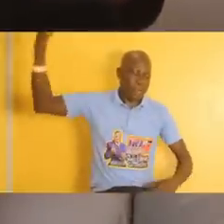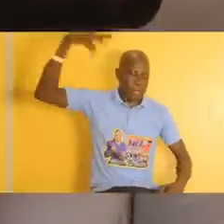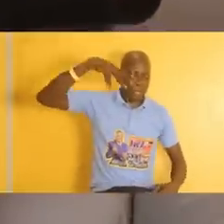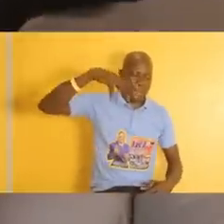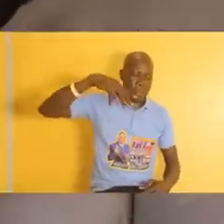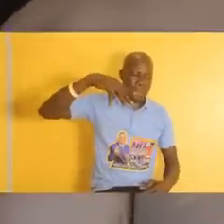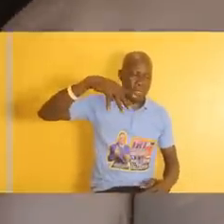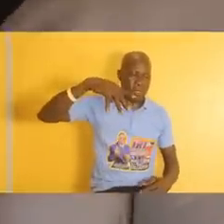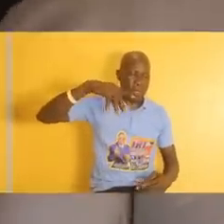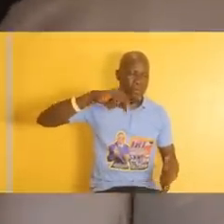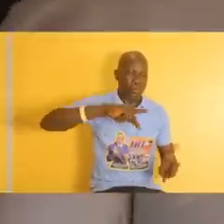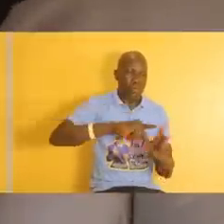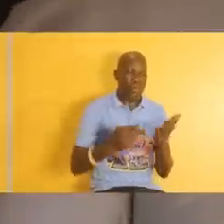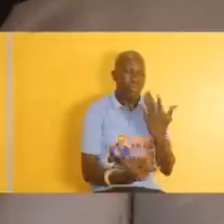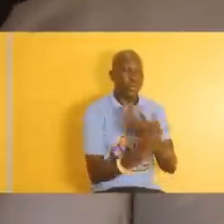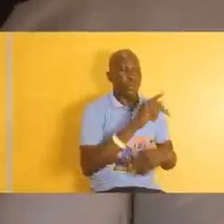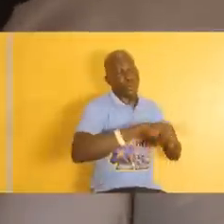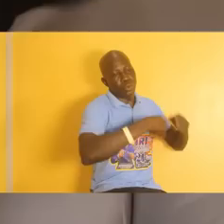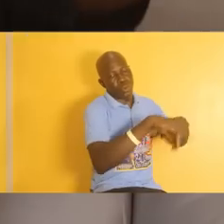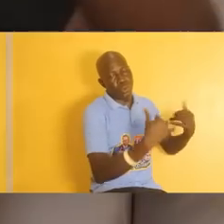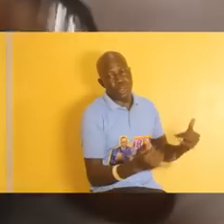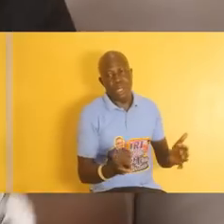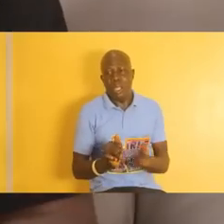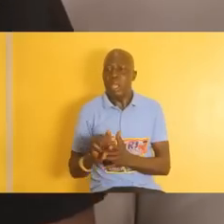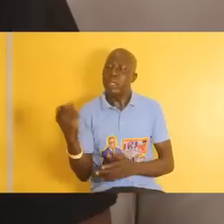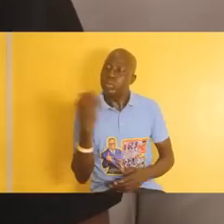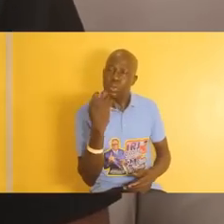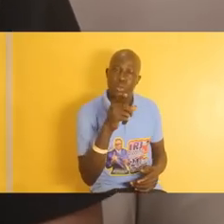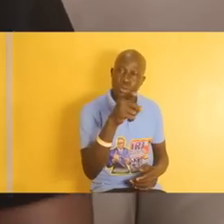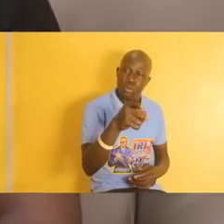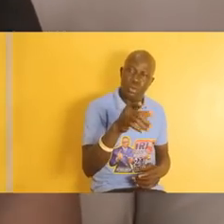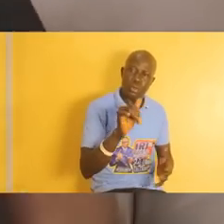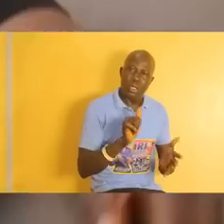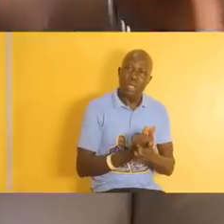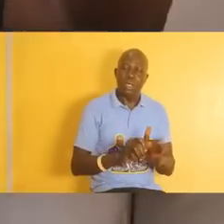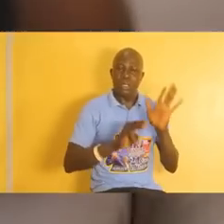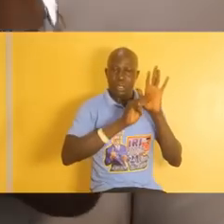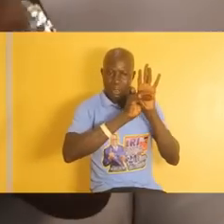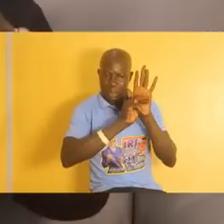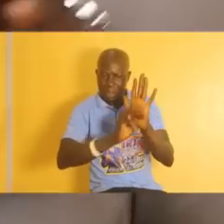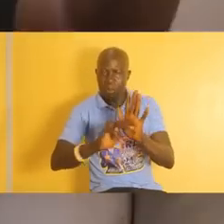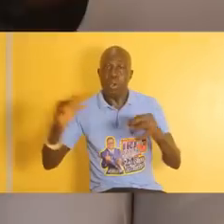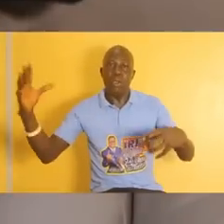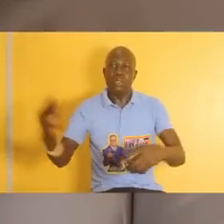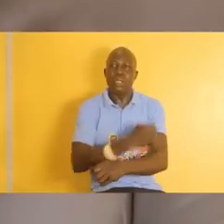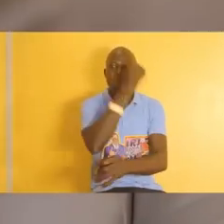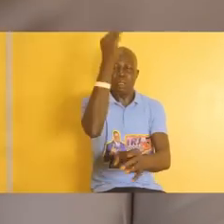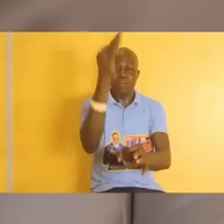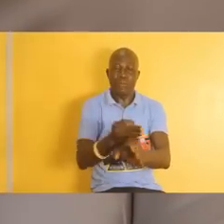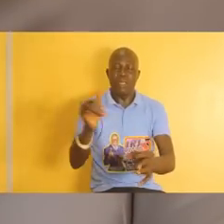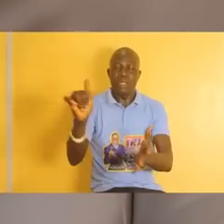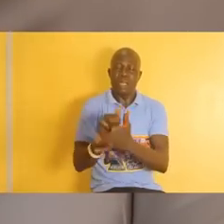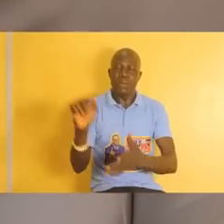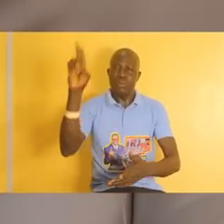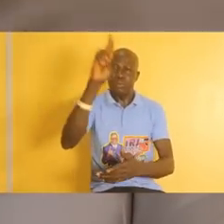that have the privilege. Program tó lọ lọ́wọ́. The ongoing program. Mo sọ fún yín pé. I told you that. Àpẹẹrẹ ìgbàgbọ́. The civil space that